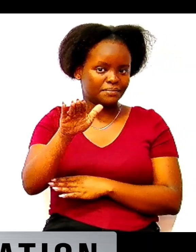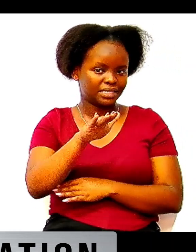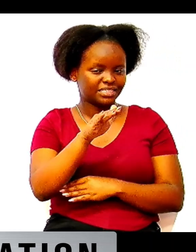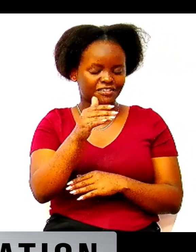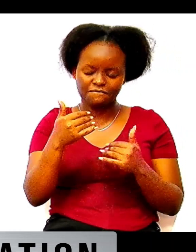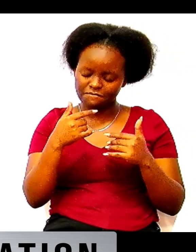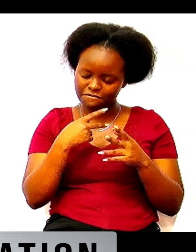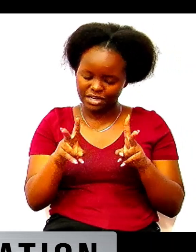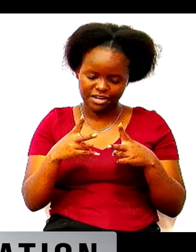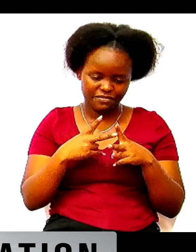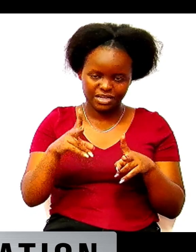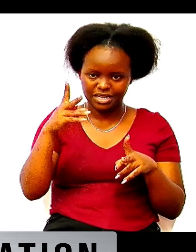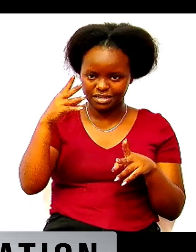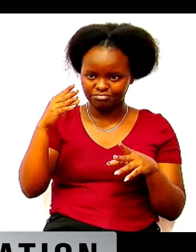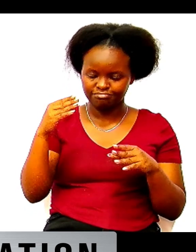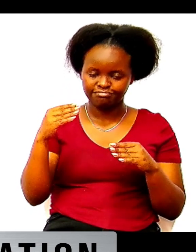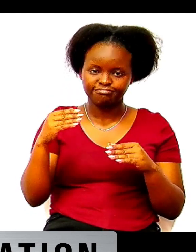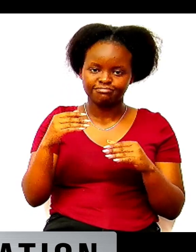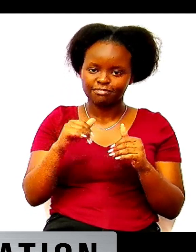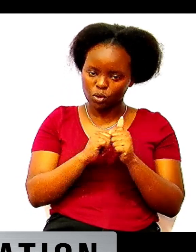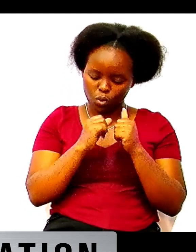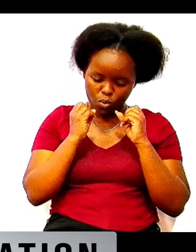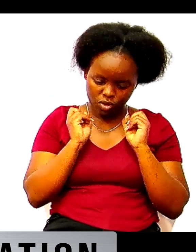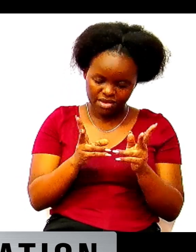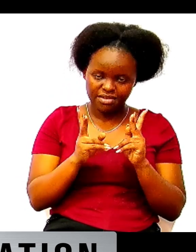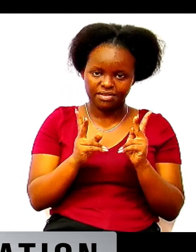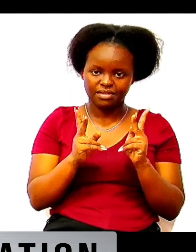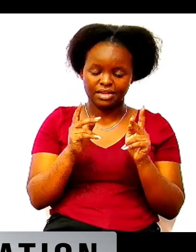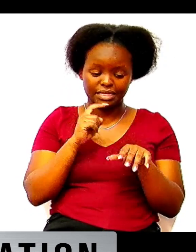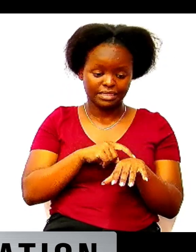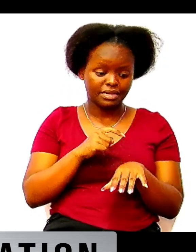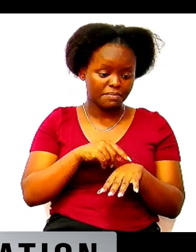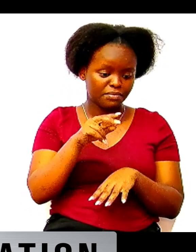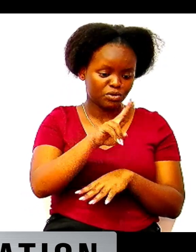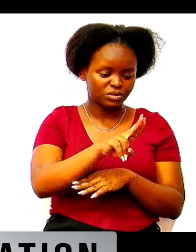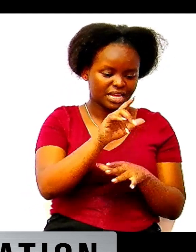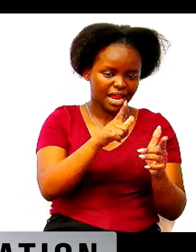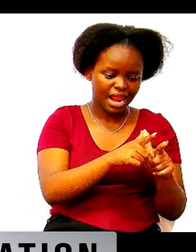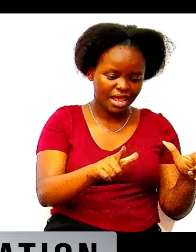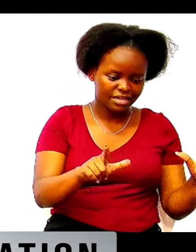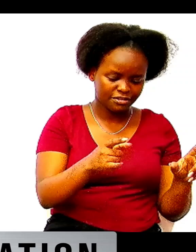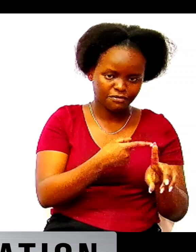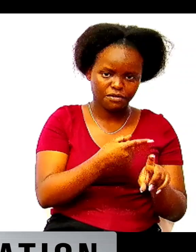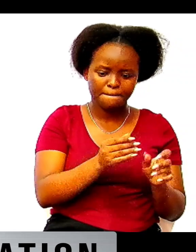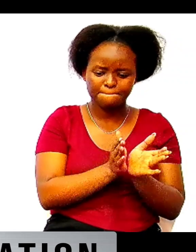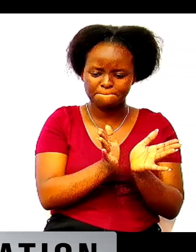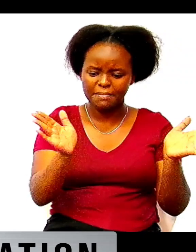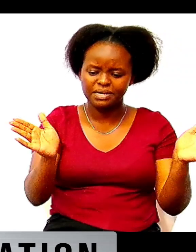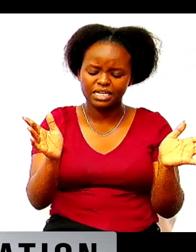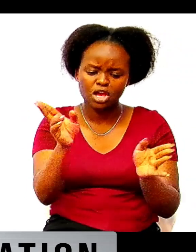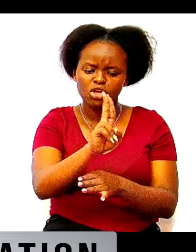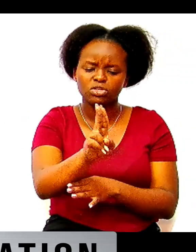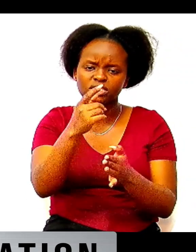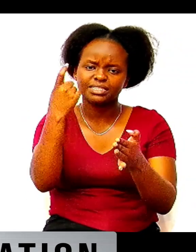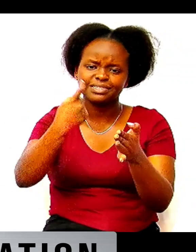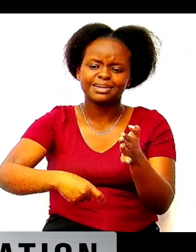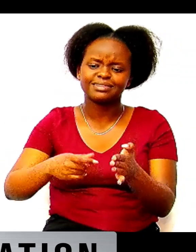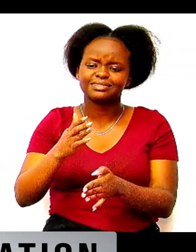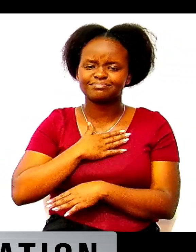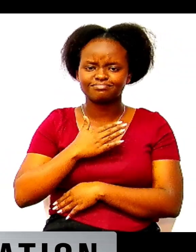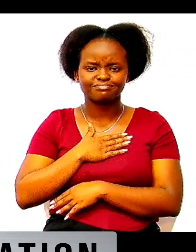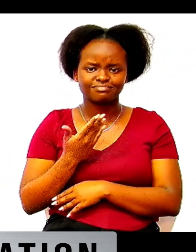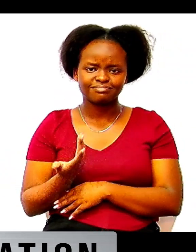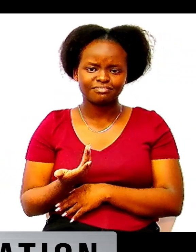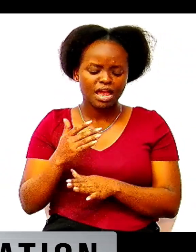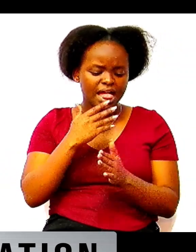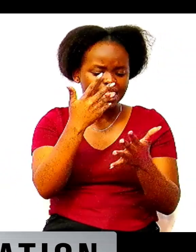Jonah. Because when you are using land from the people, when you are using our taxes, Jonah, all